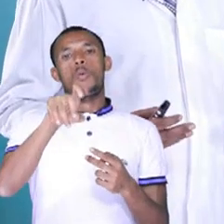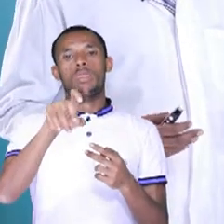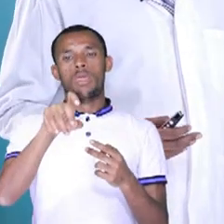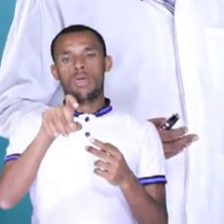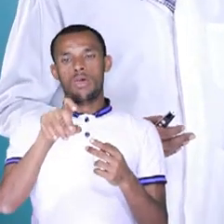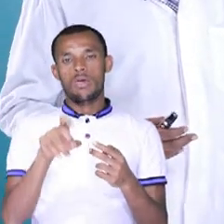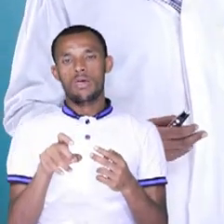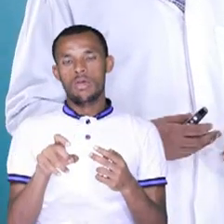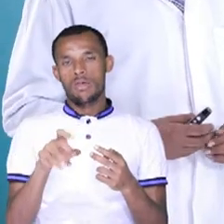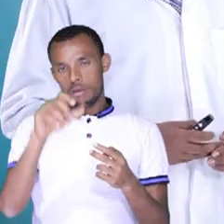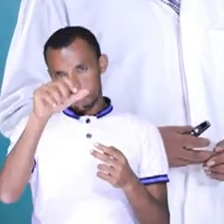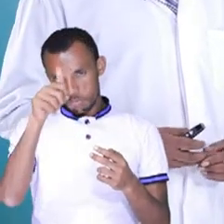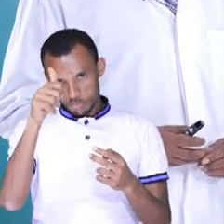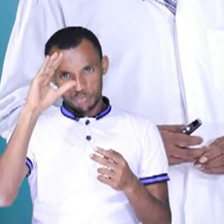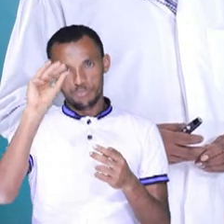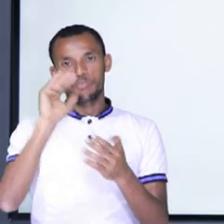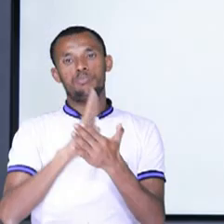where? From 10 people.